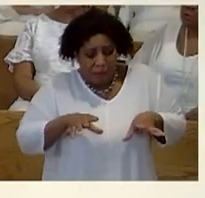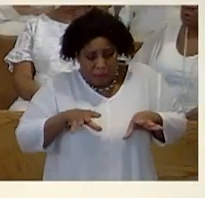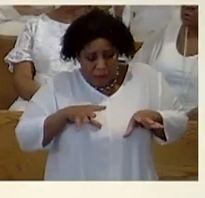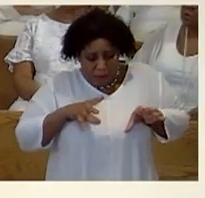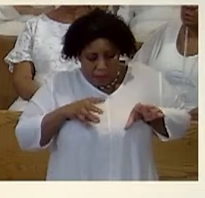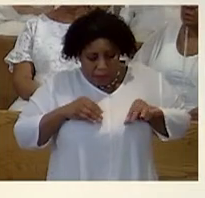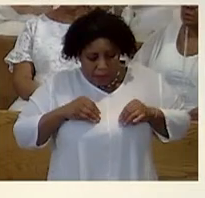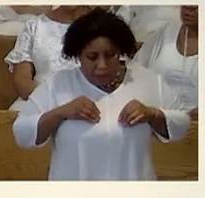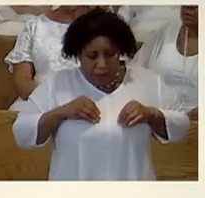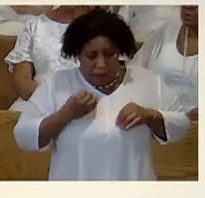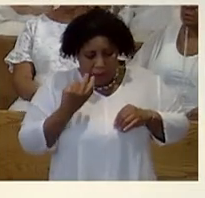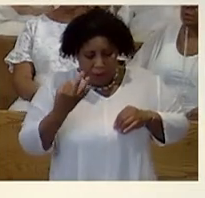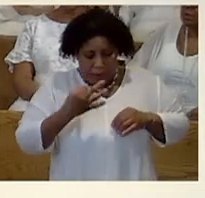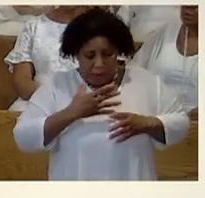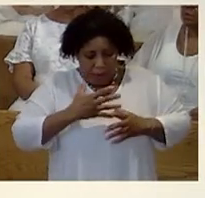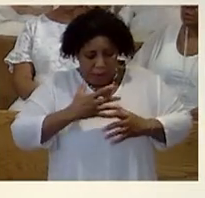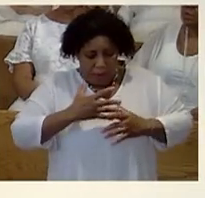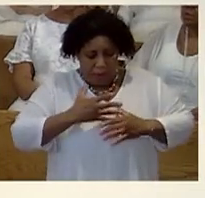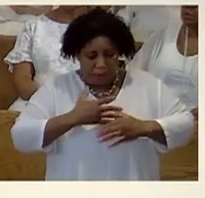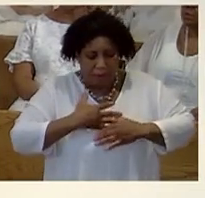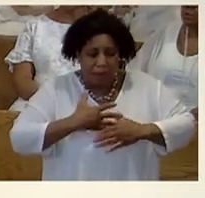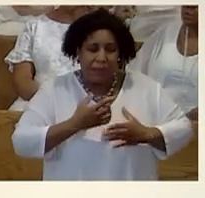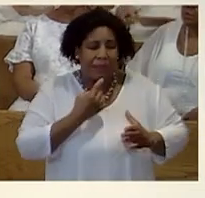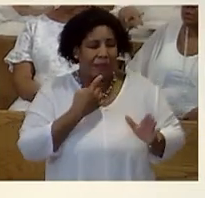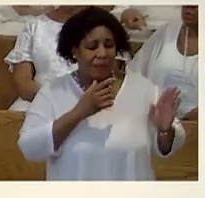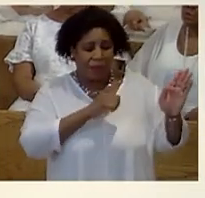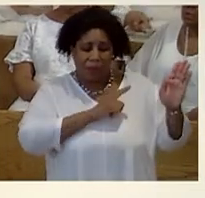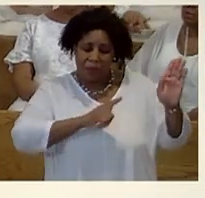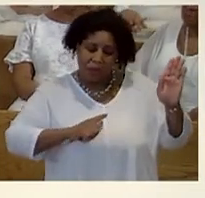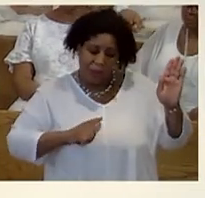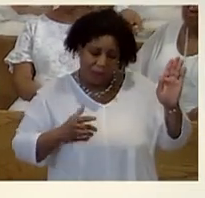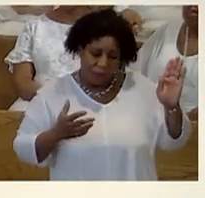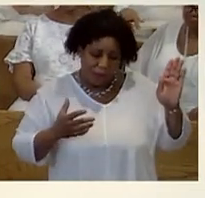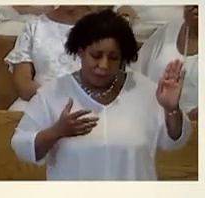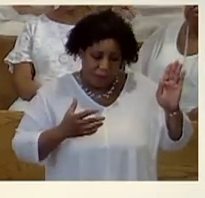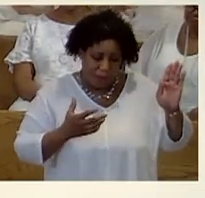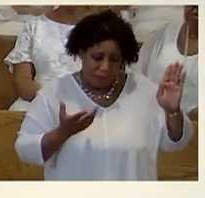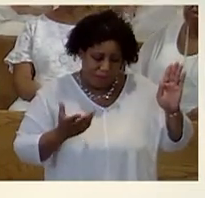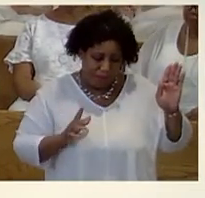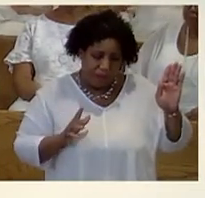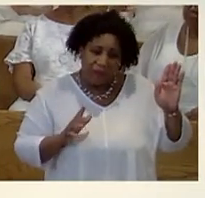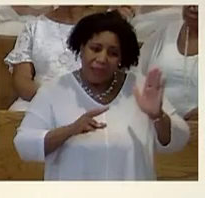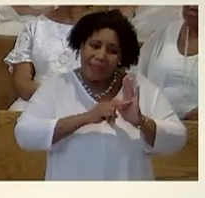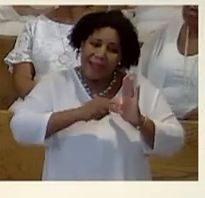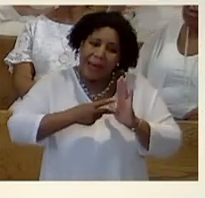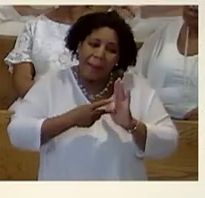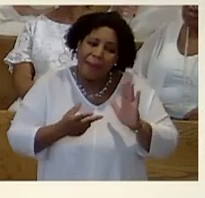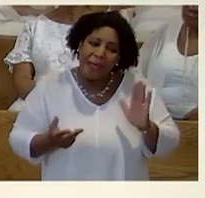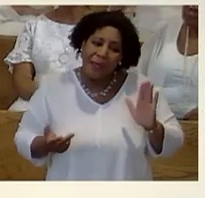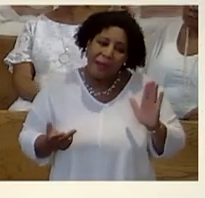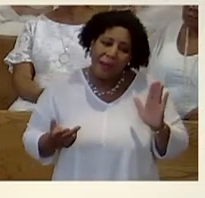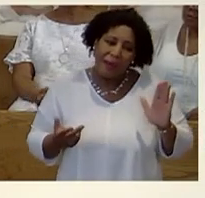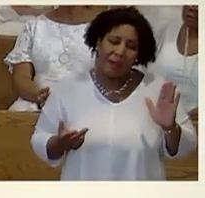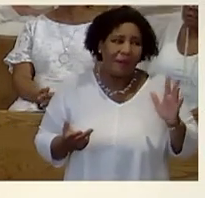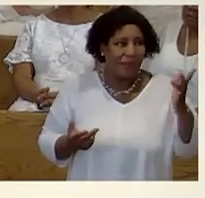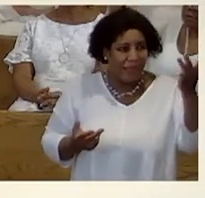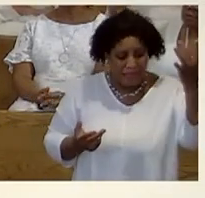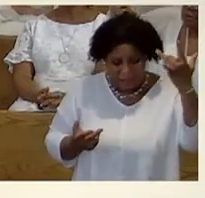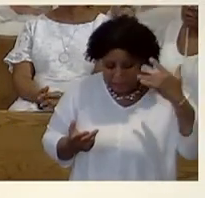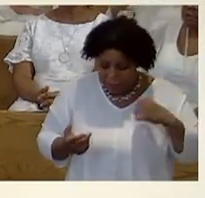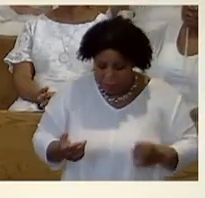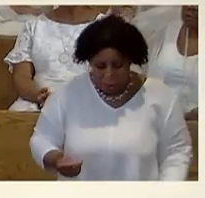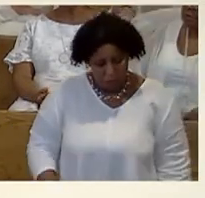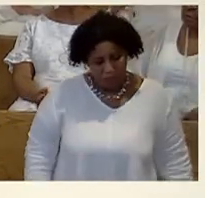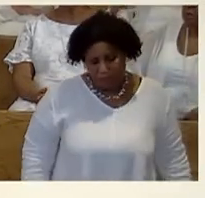died on that Friday, he simply said, Lord, it's finished. In other words, he says, Carl, you ain't got